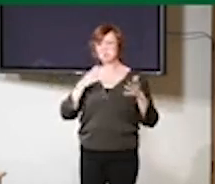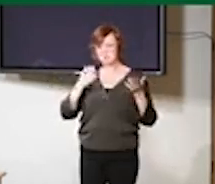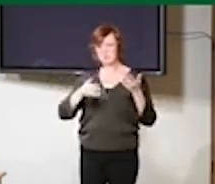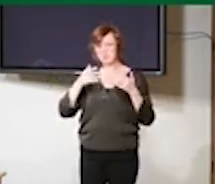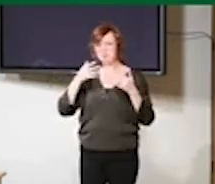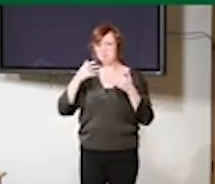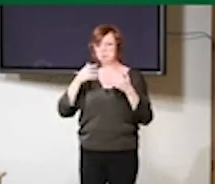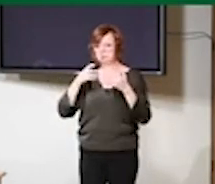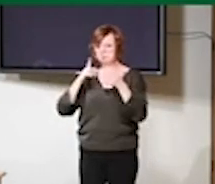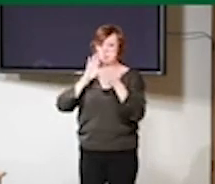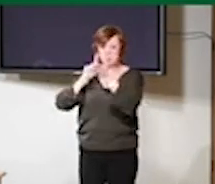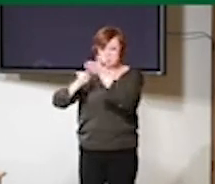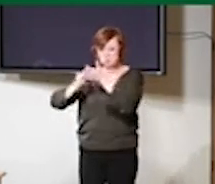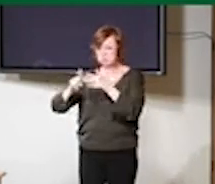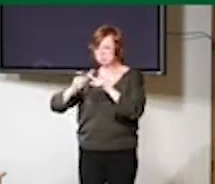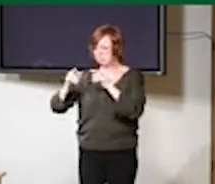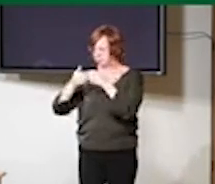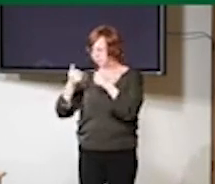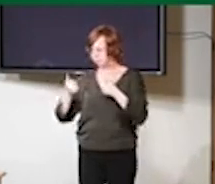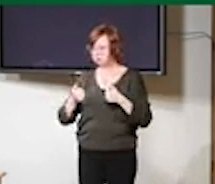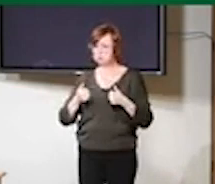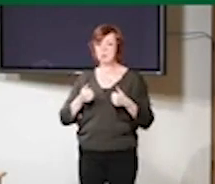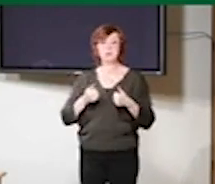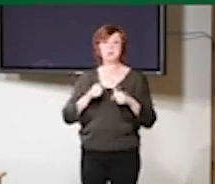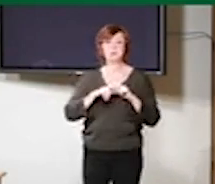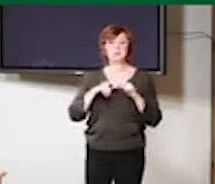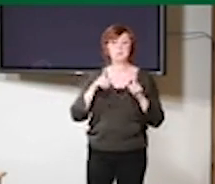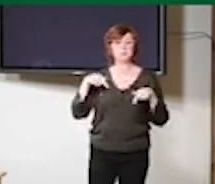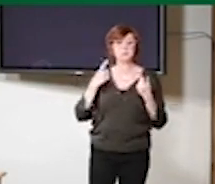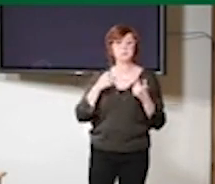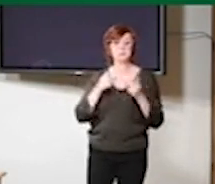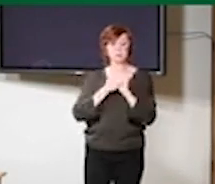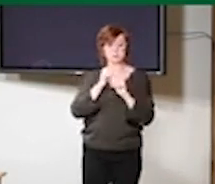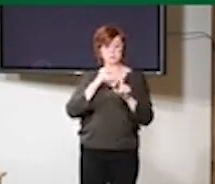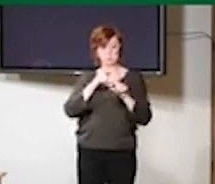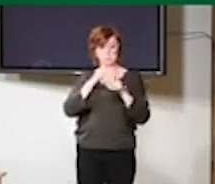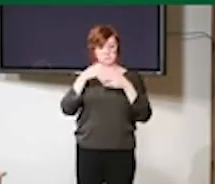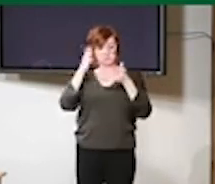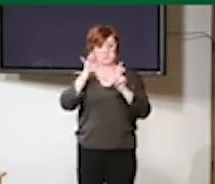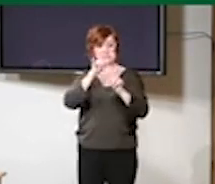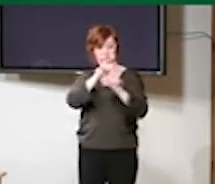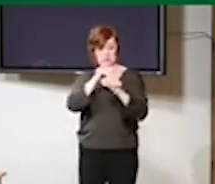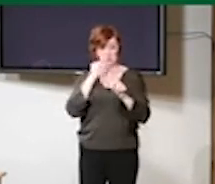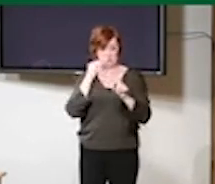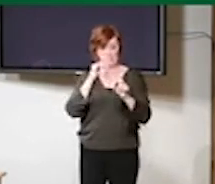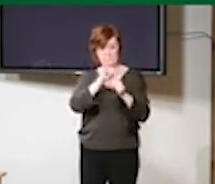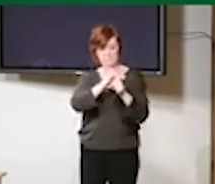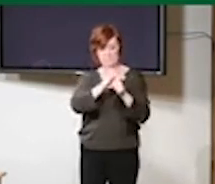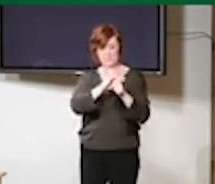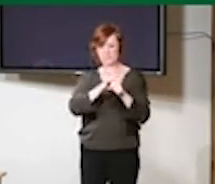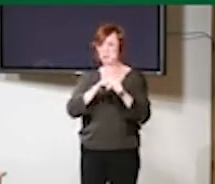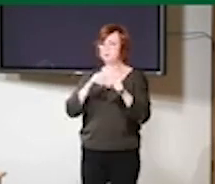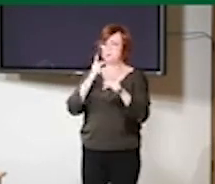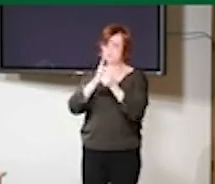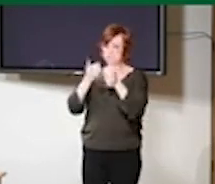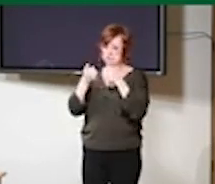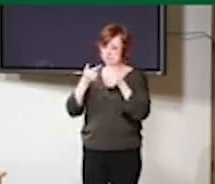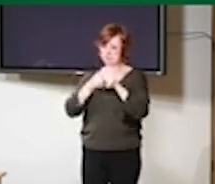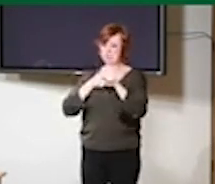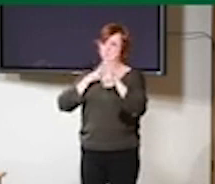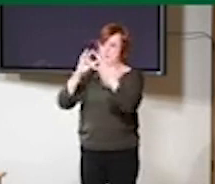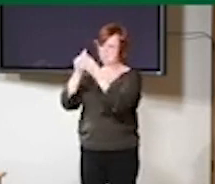home, separating yourself from others in the household, most people recover in 2 weeks,